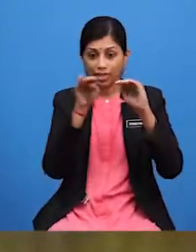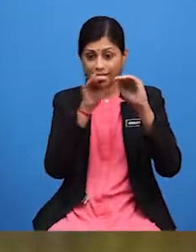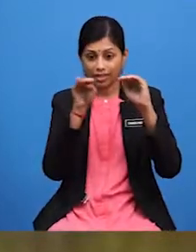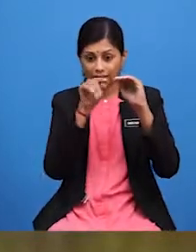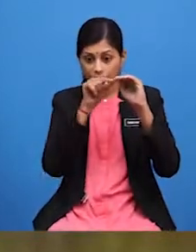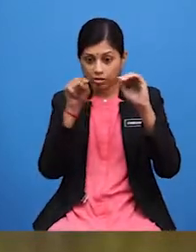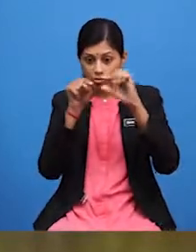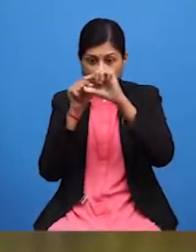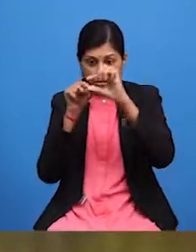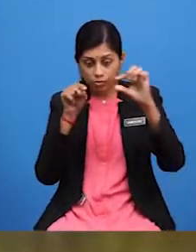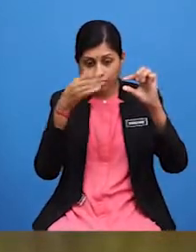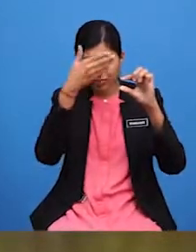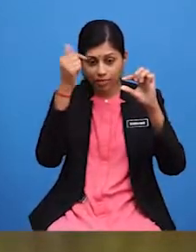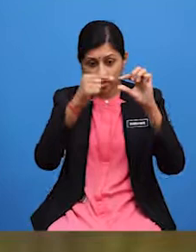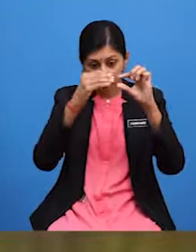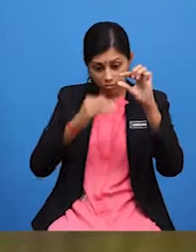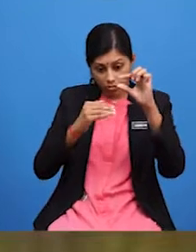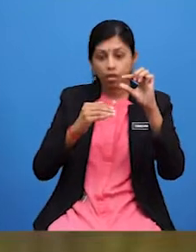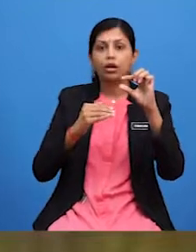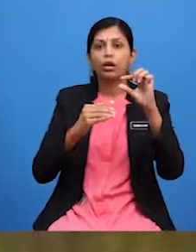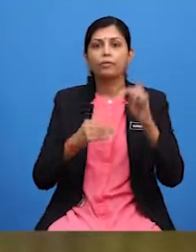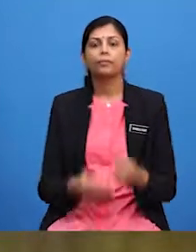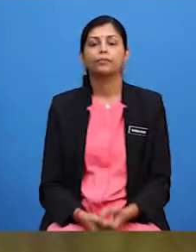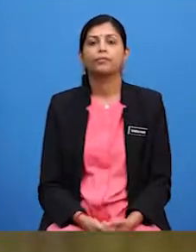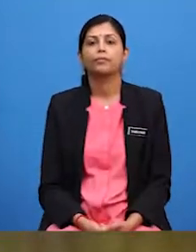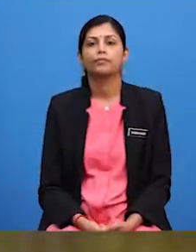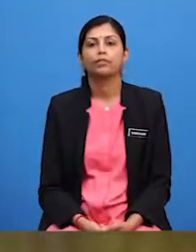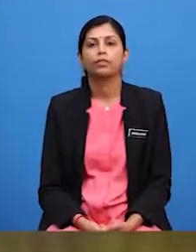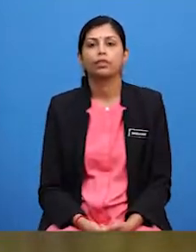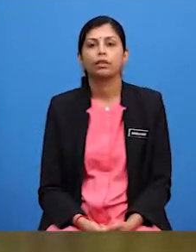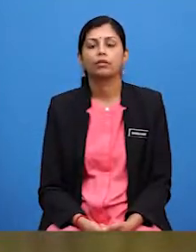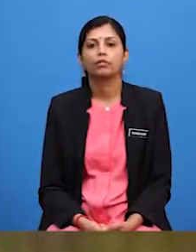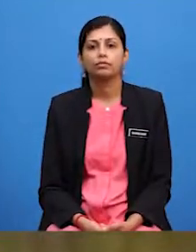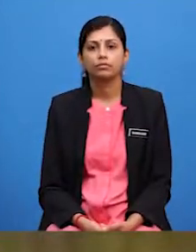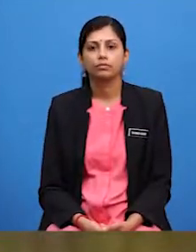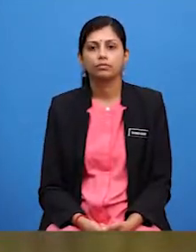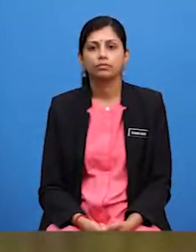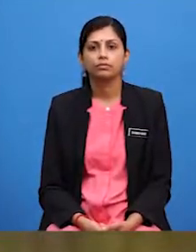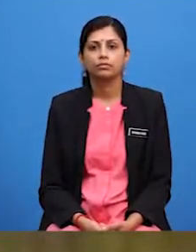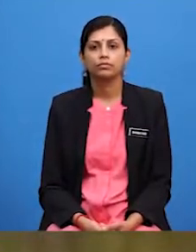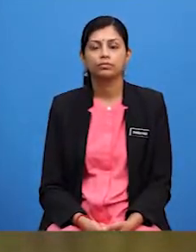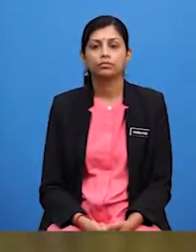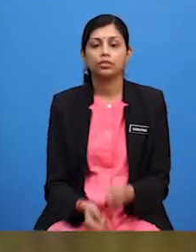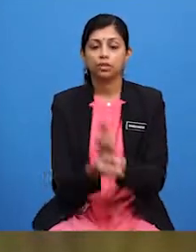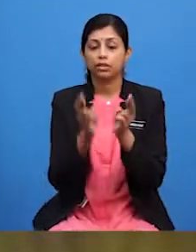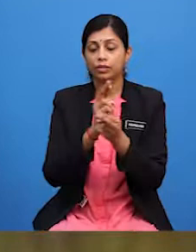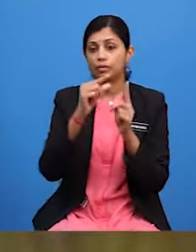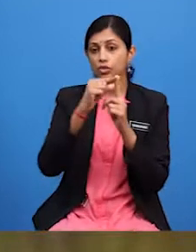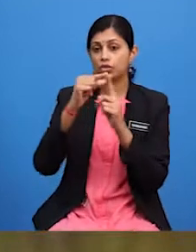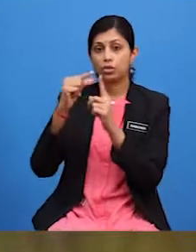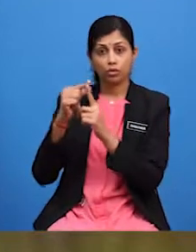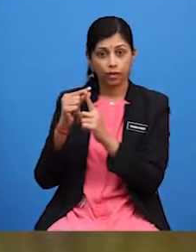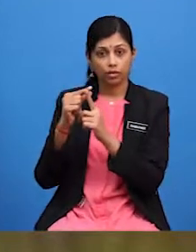to replace the words in the text with words which are foreign to them. This can cause